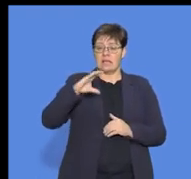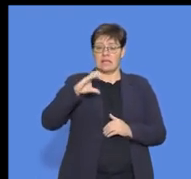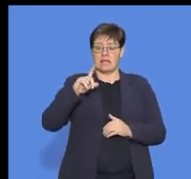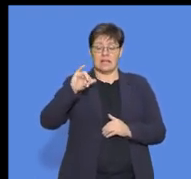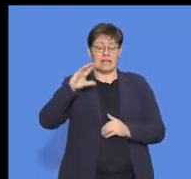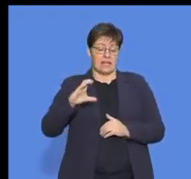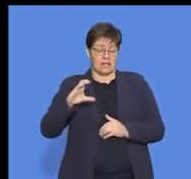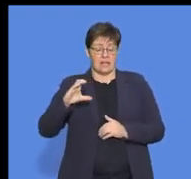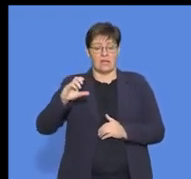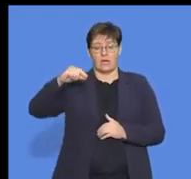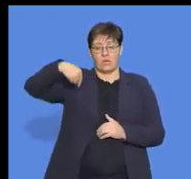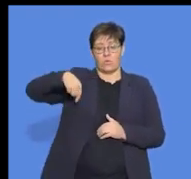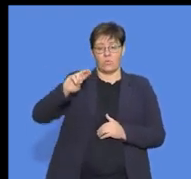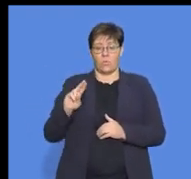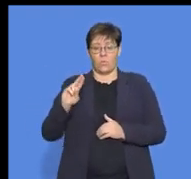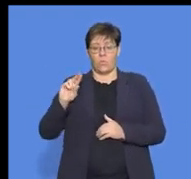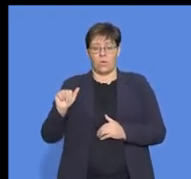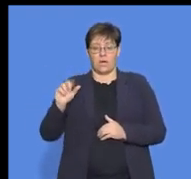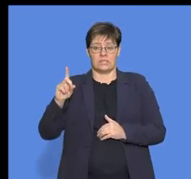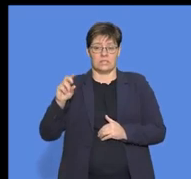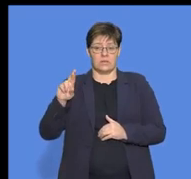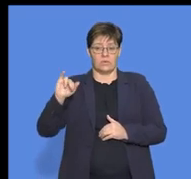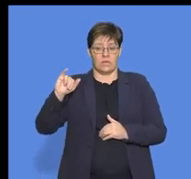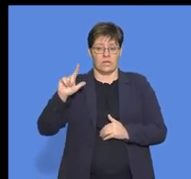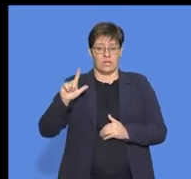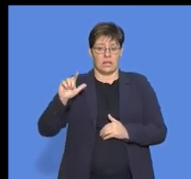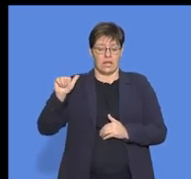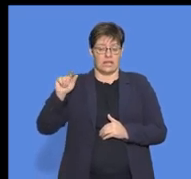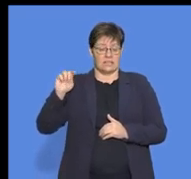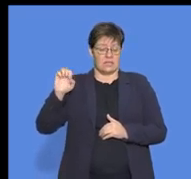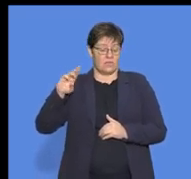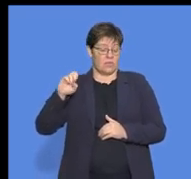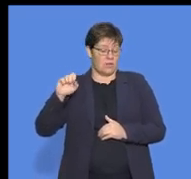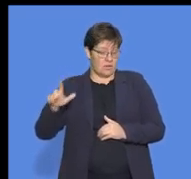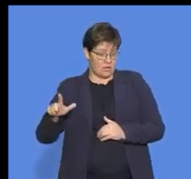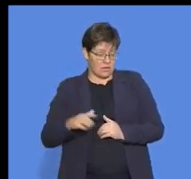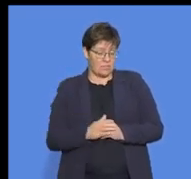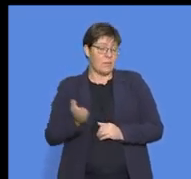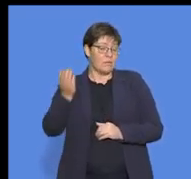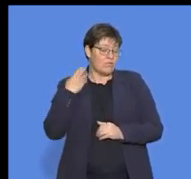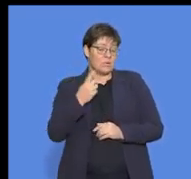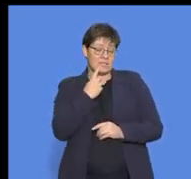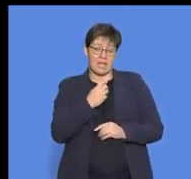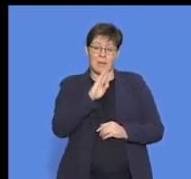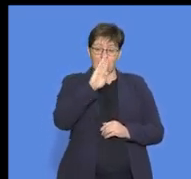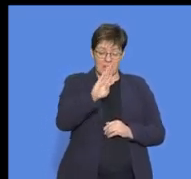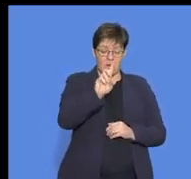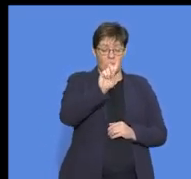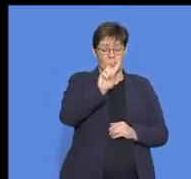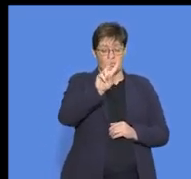is a cyclic quad. Okay, remember earlier we proved that B is equal to 120